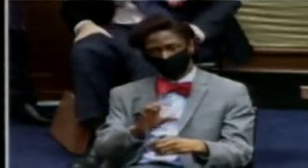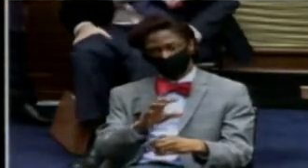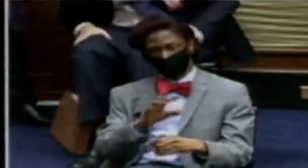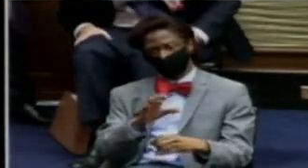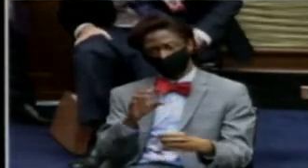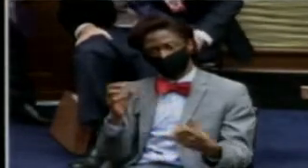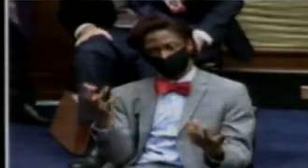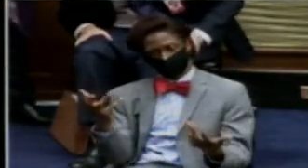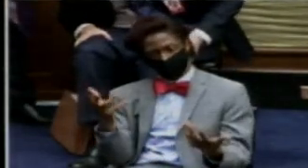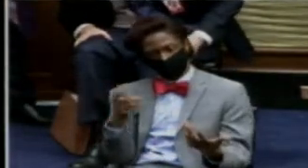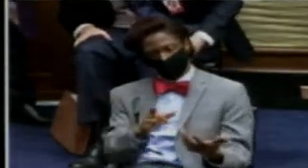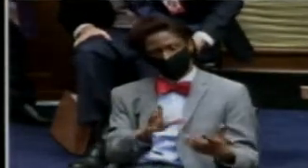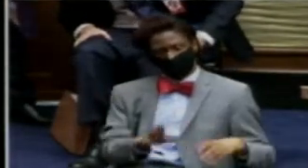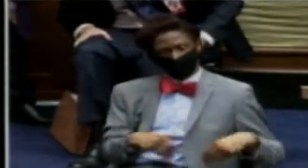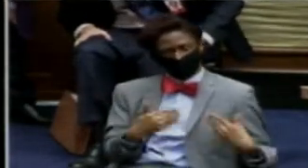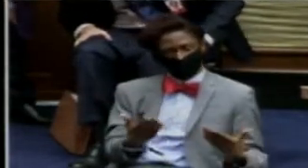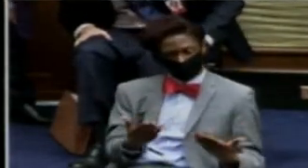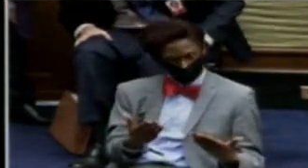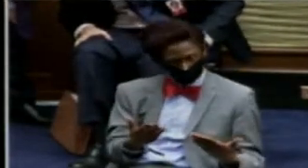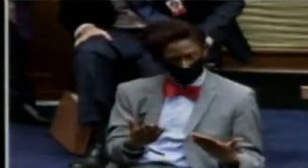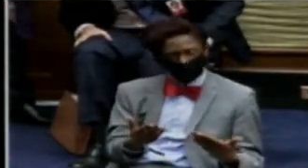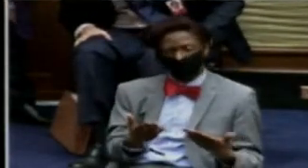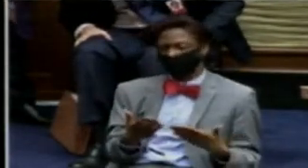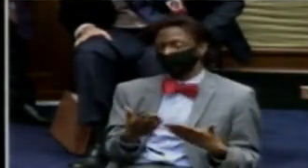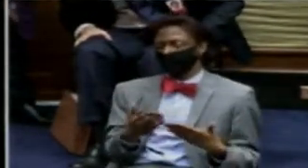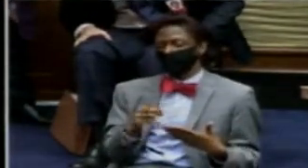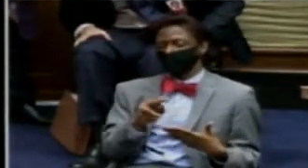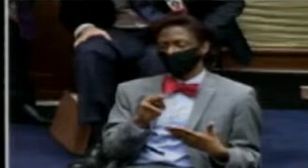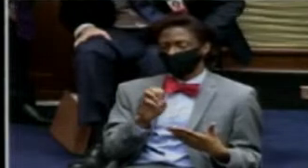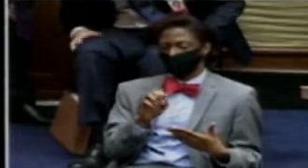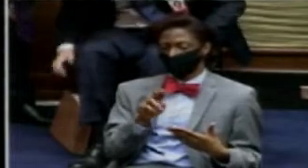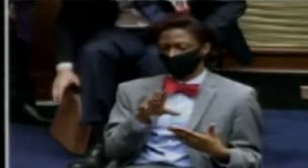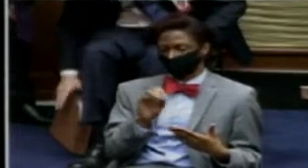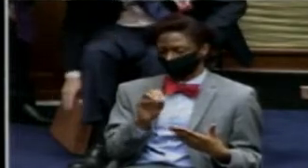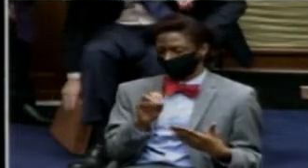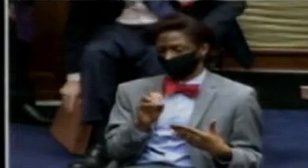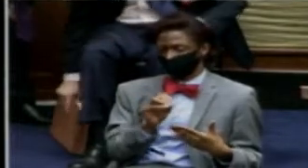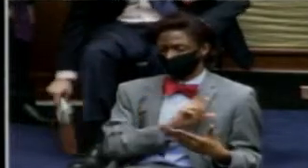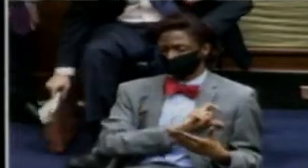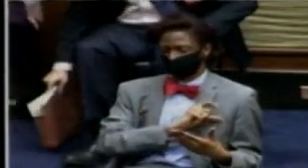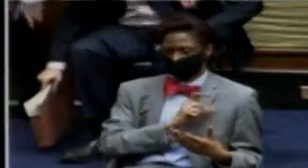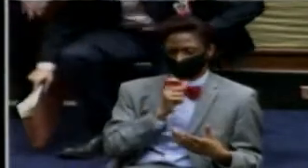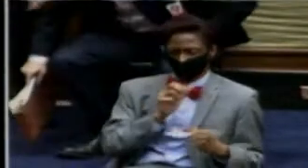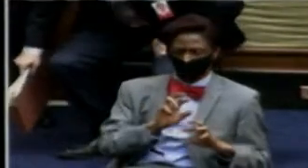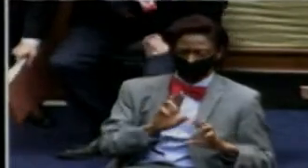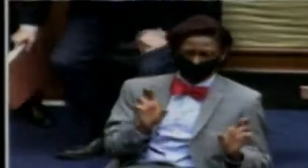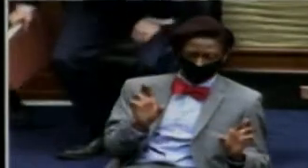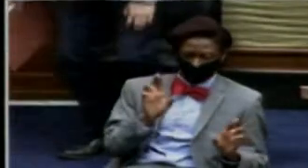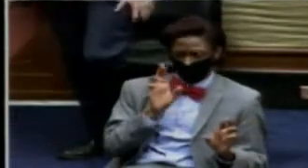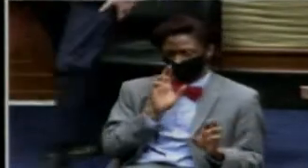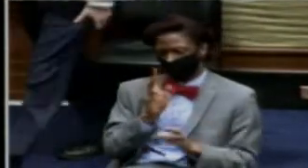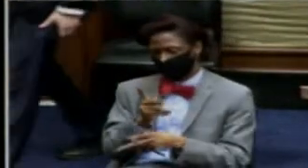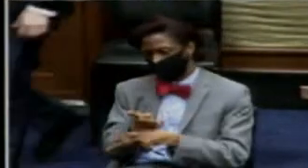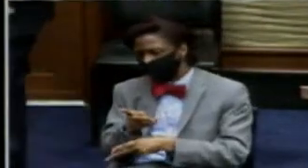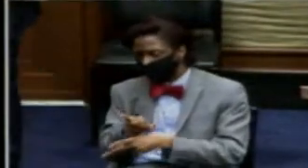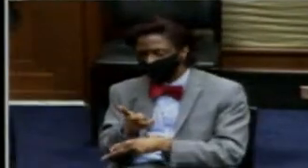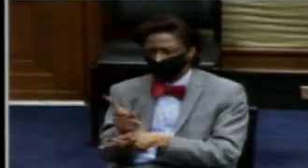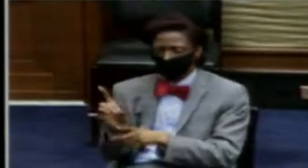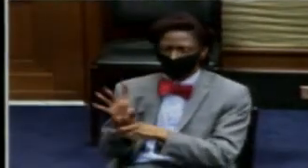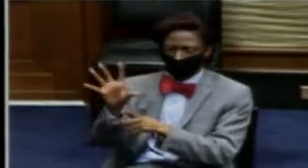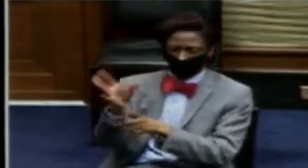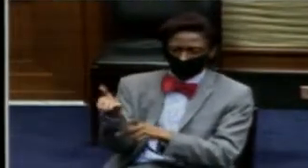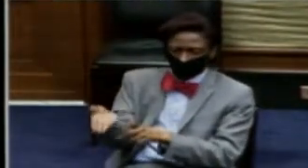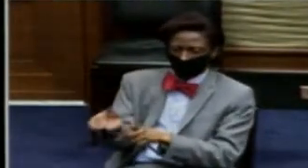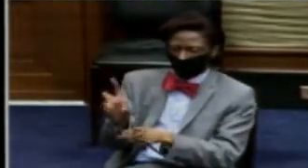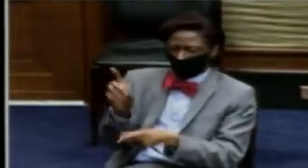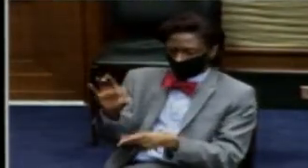they were suggesting that somehow the Metropolitan Police Department is not up to the job in terms of handling violence in the district. But